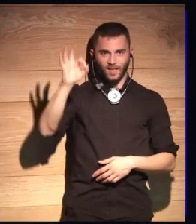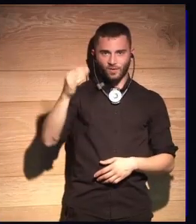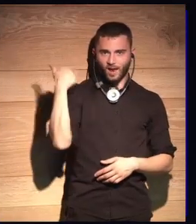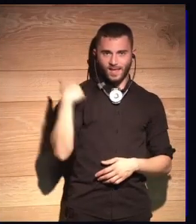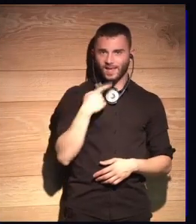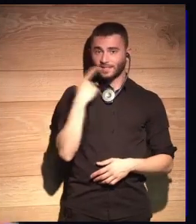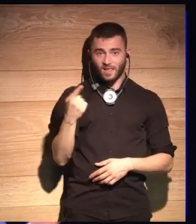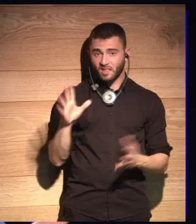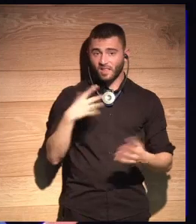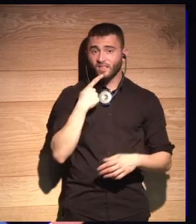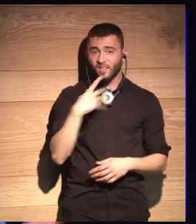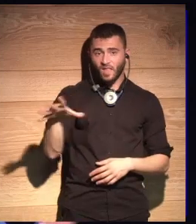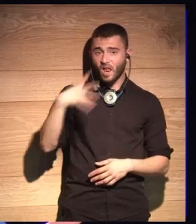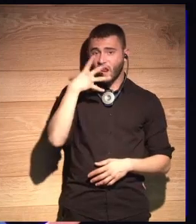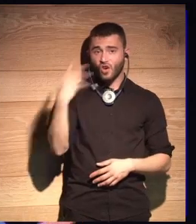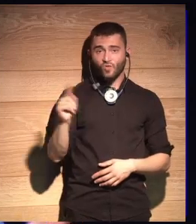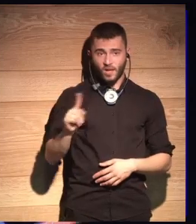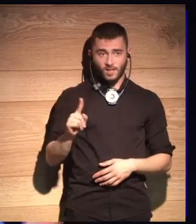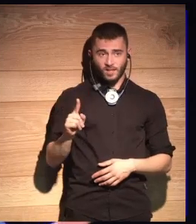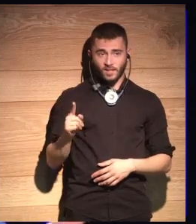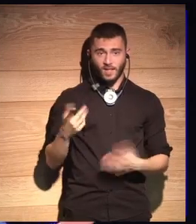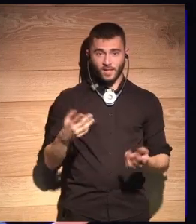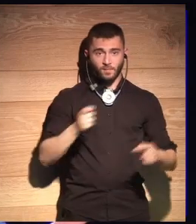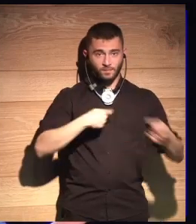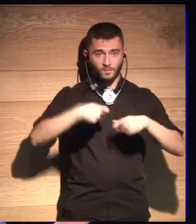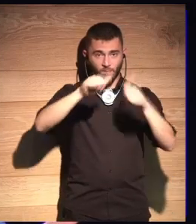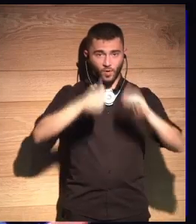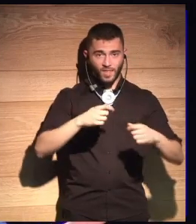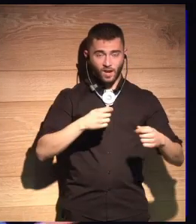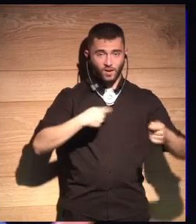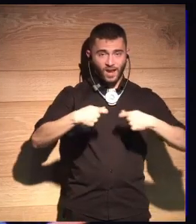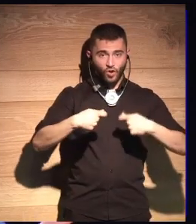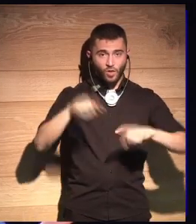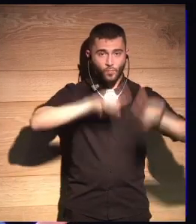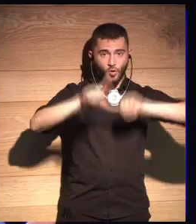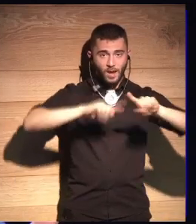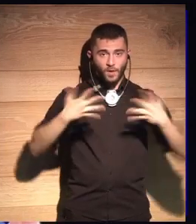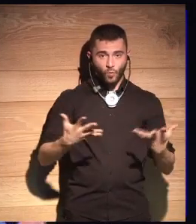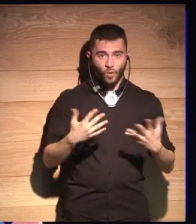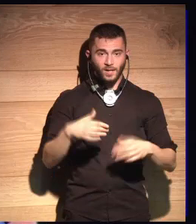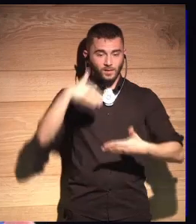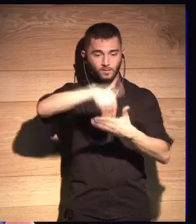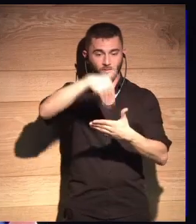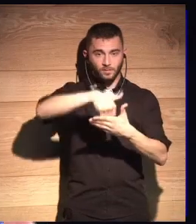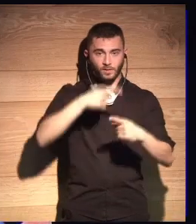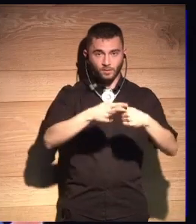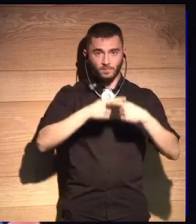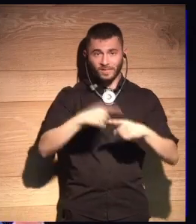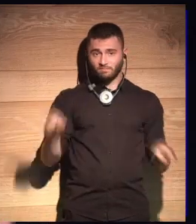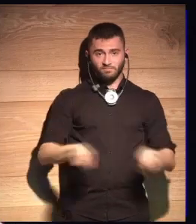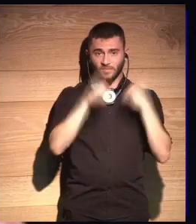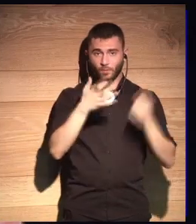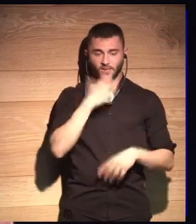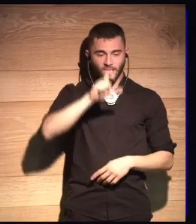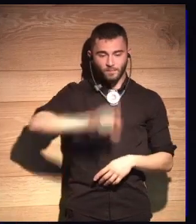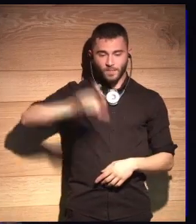fundamental problem with this business model is that it frankly doesn't matter what content it shares, as long as people remain engaged in some